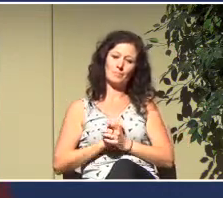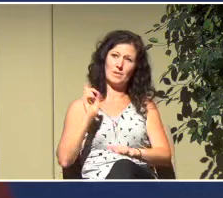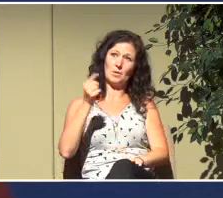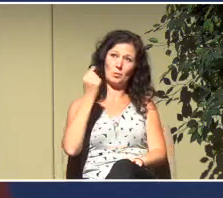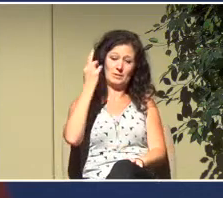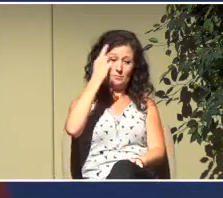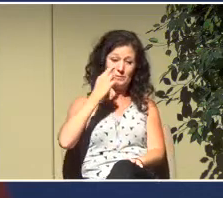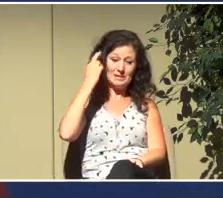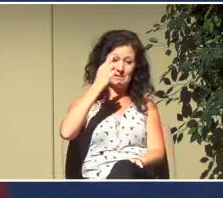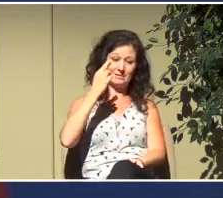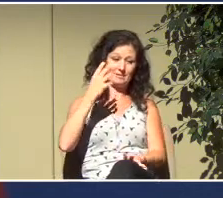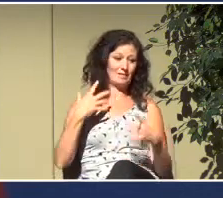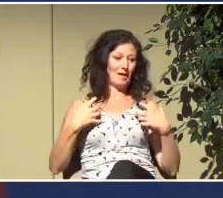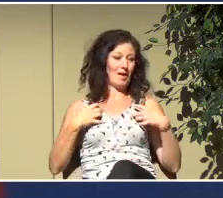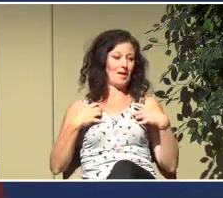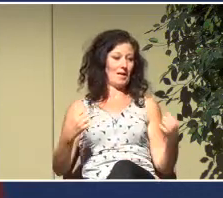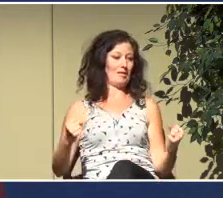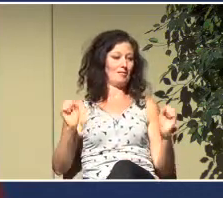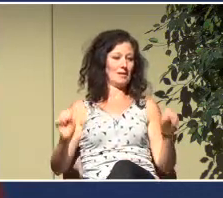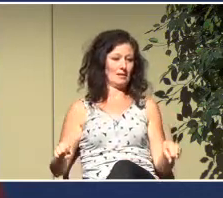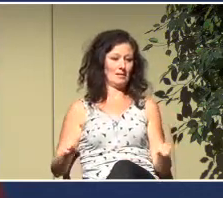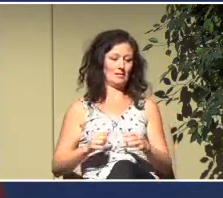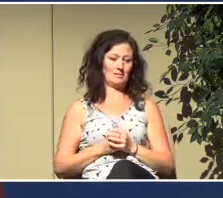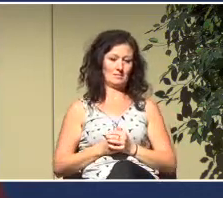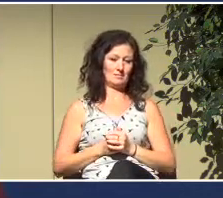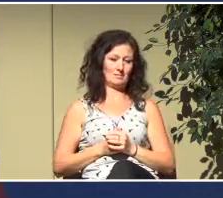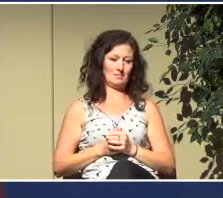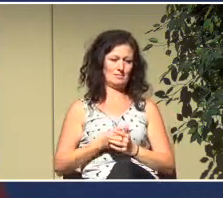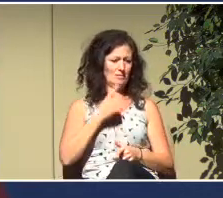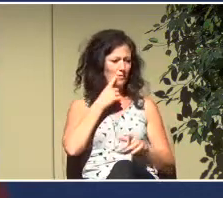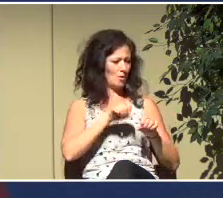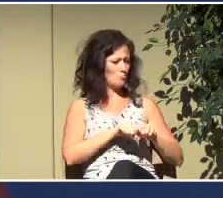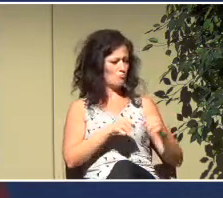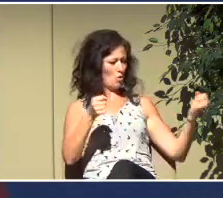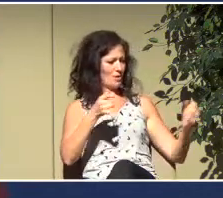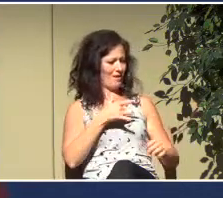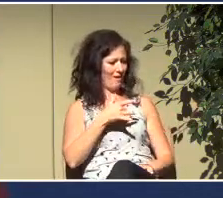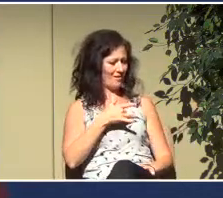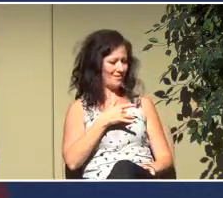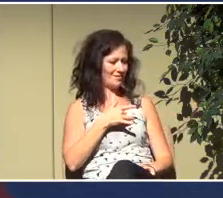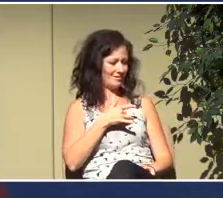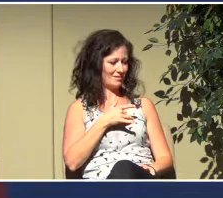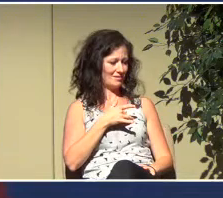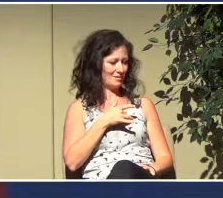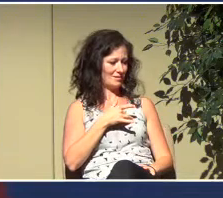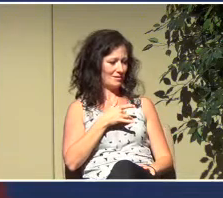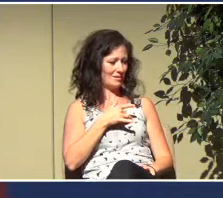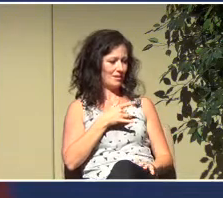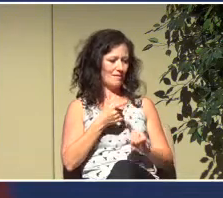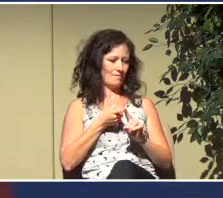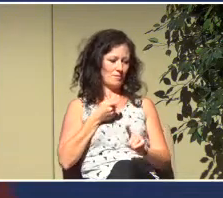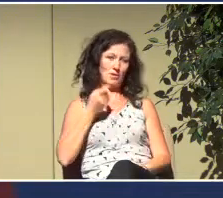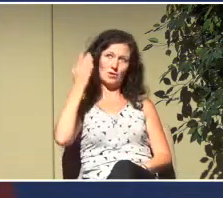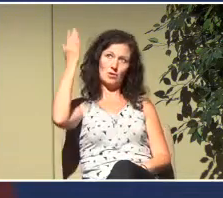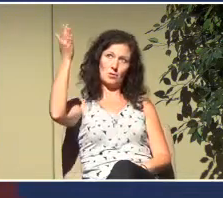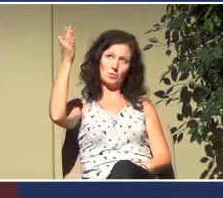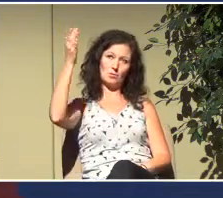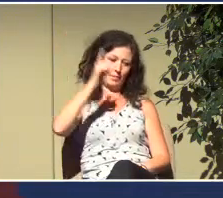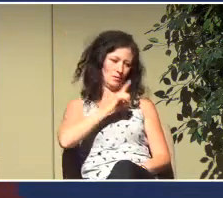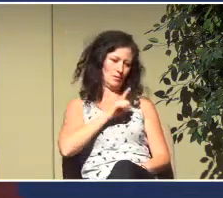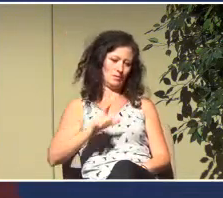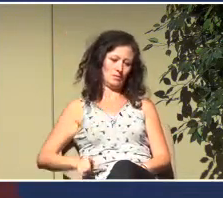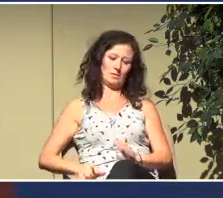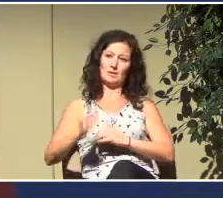for the brokenhearted and for the broken, is because you, the Lord of heaven and earth, the Alpha and the Omega,